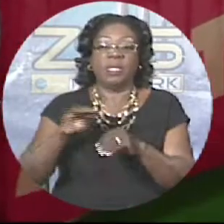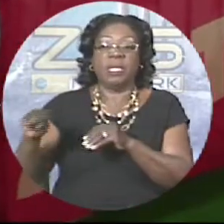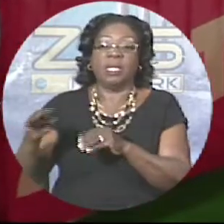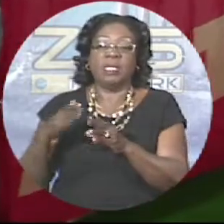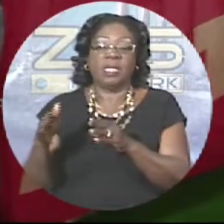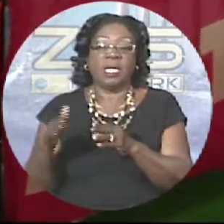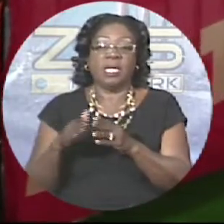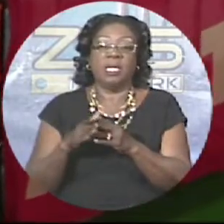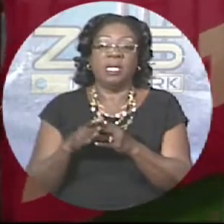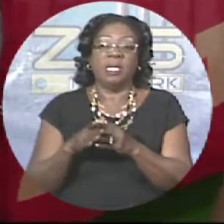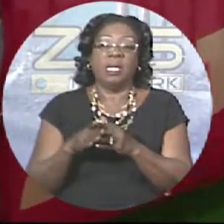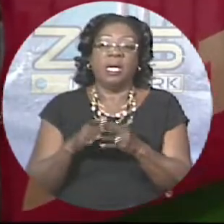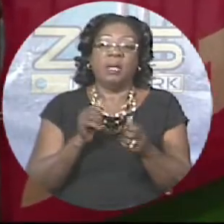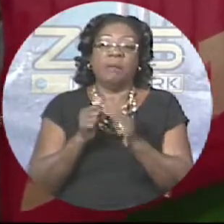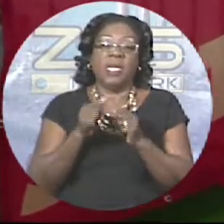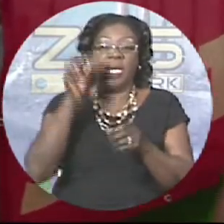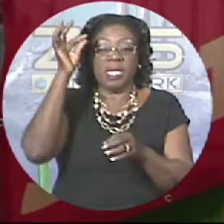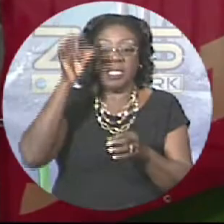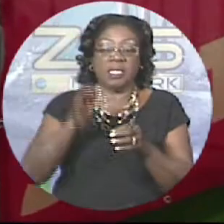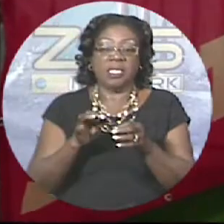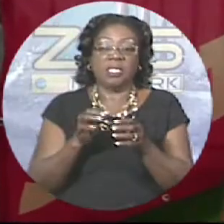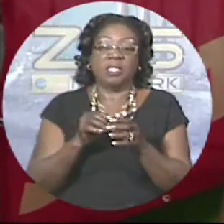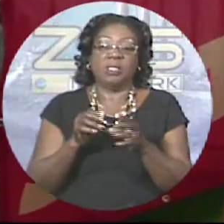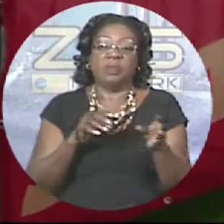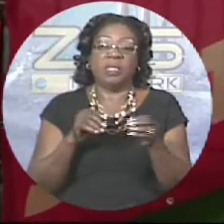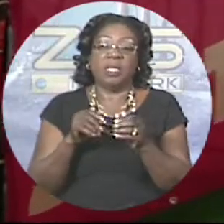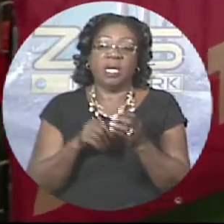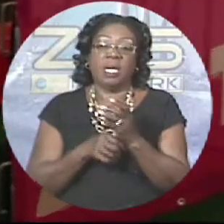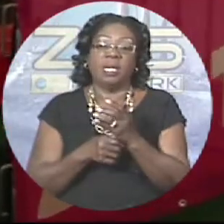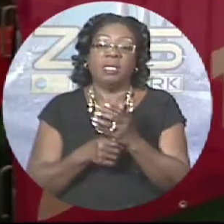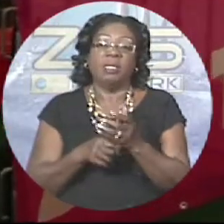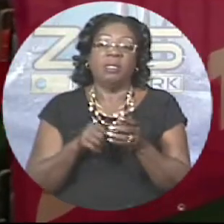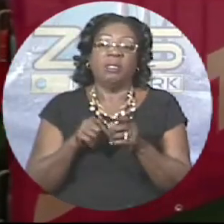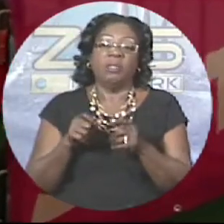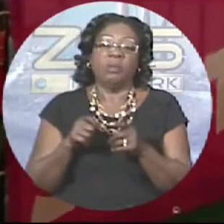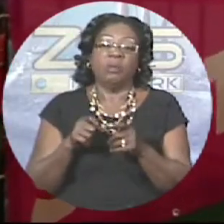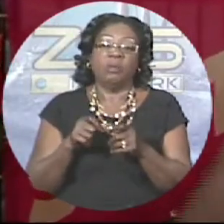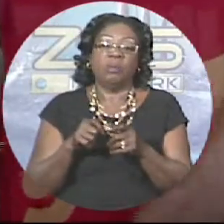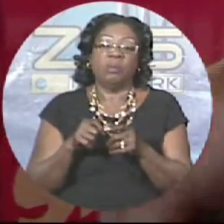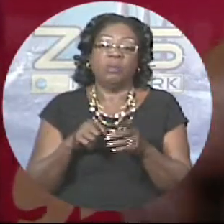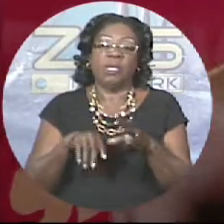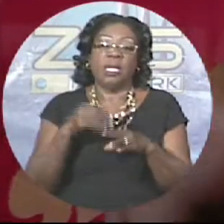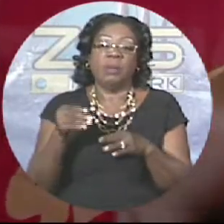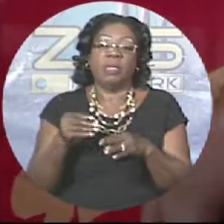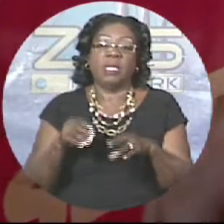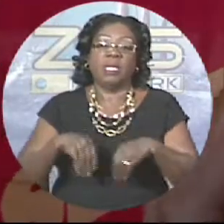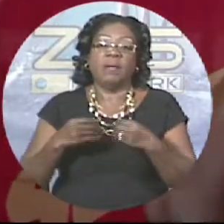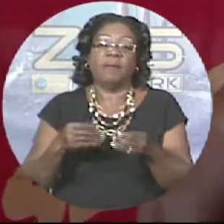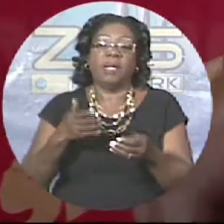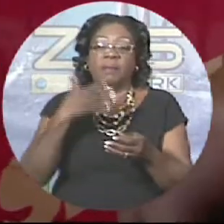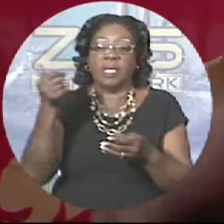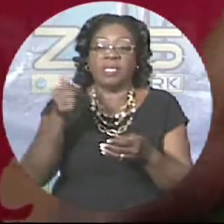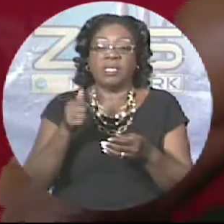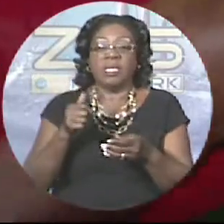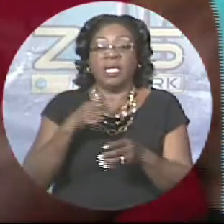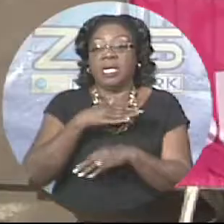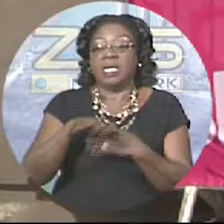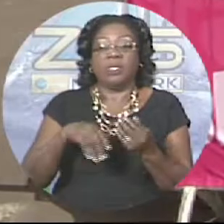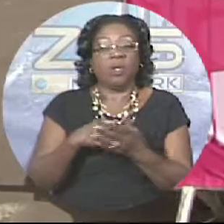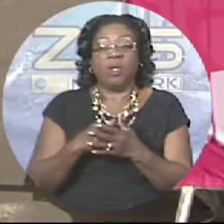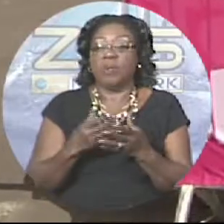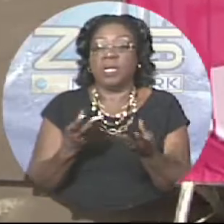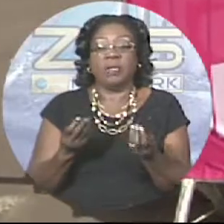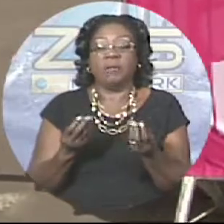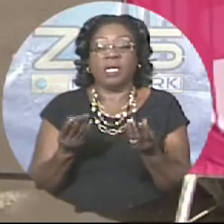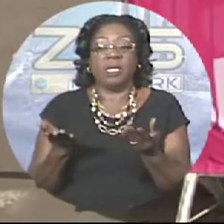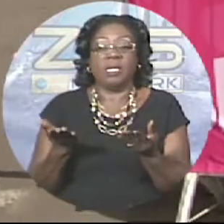know, it was a last minute decision to put in guys who wasn't doing as well to run. And we came out here and gave it our all, and that's all we could have done. Head